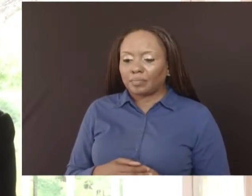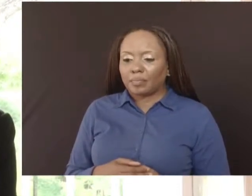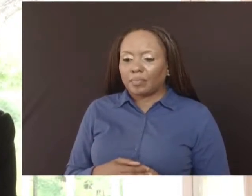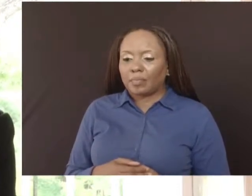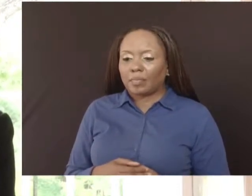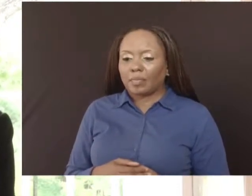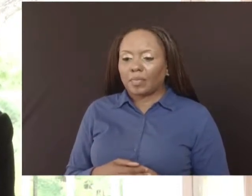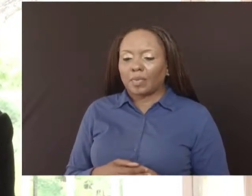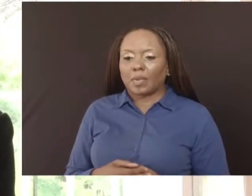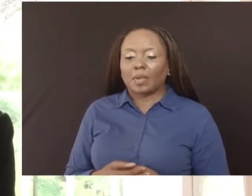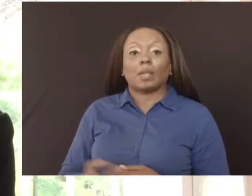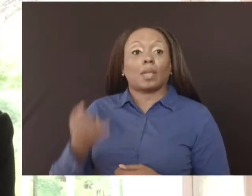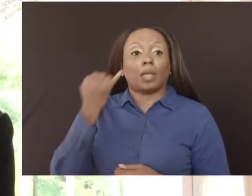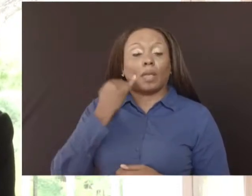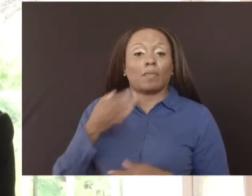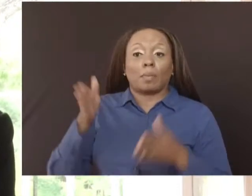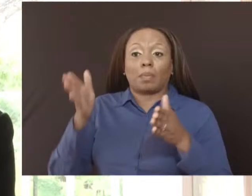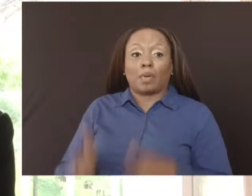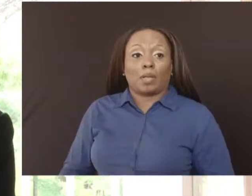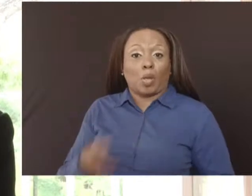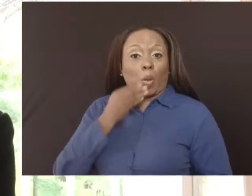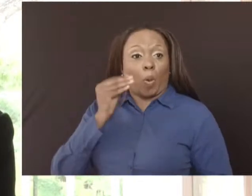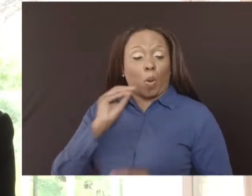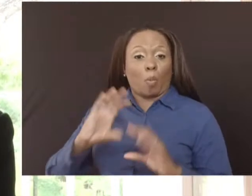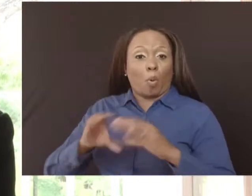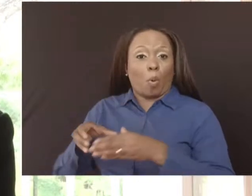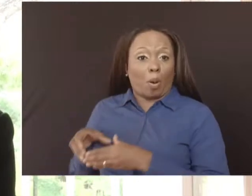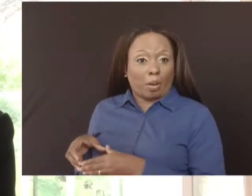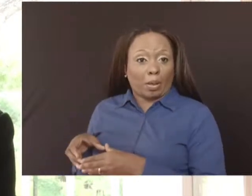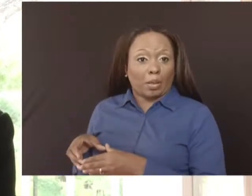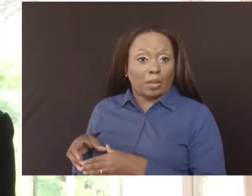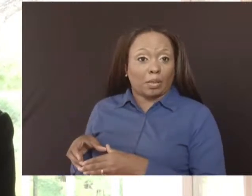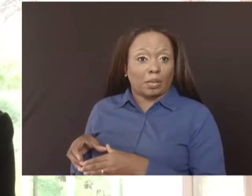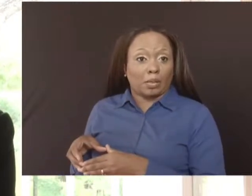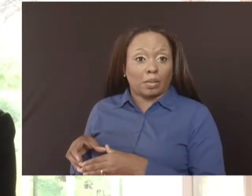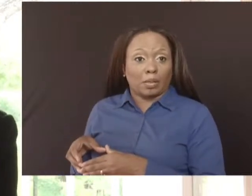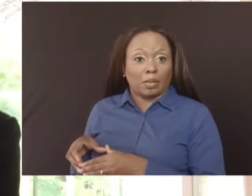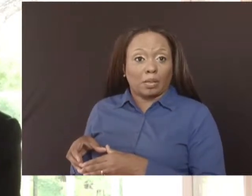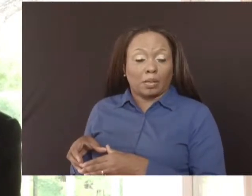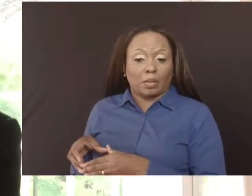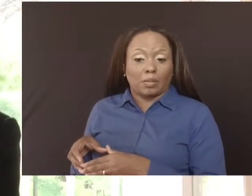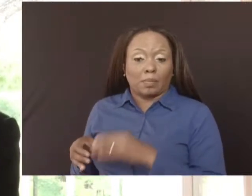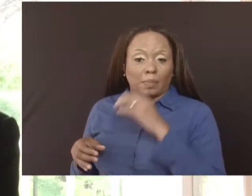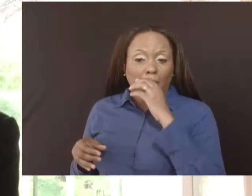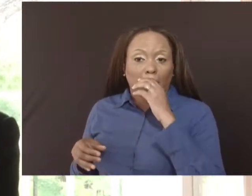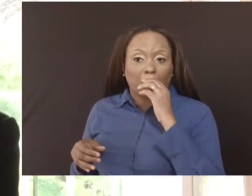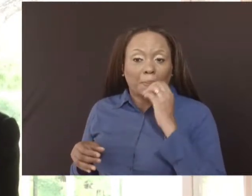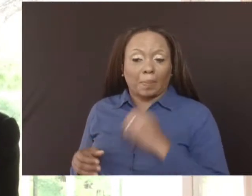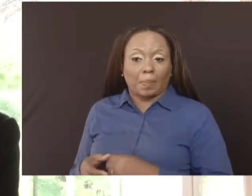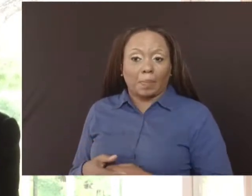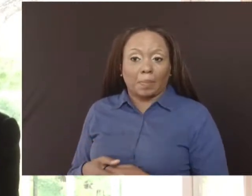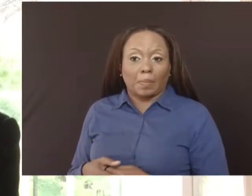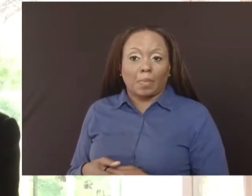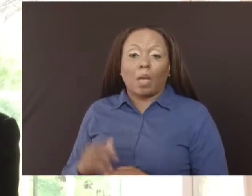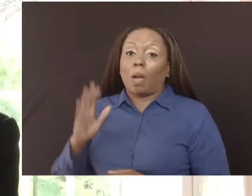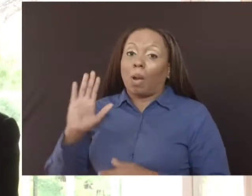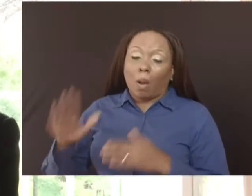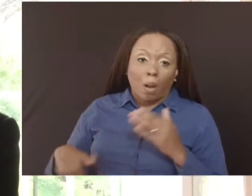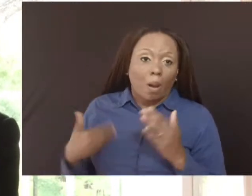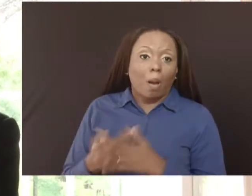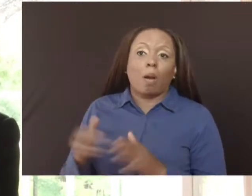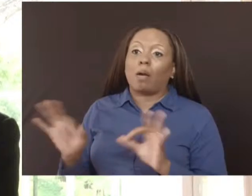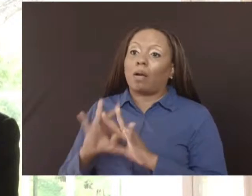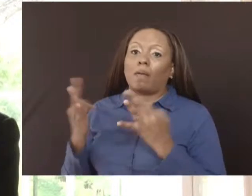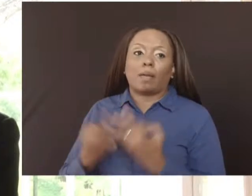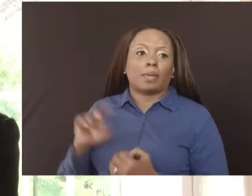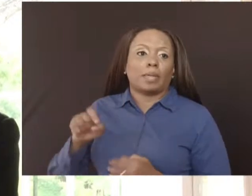individuals are home quarantined, would all family members and members of that household be quarantined in